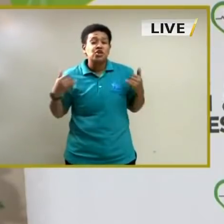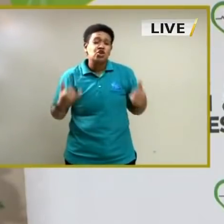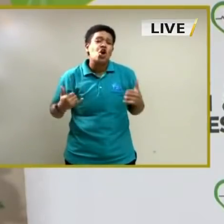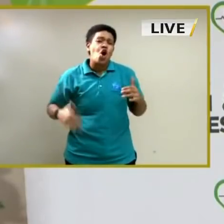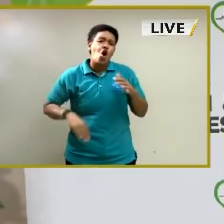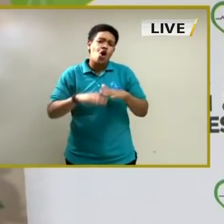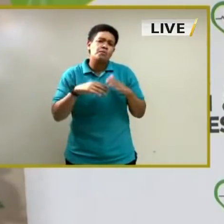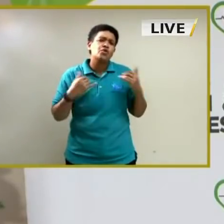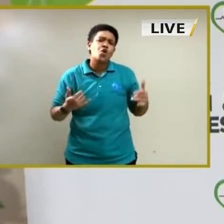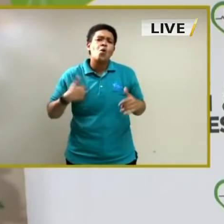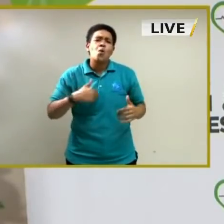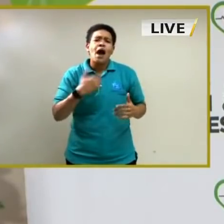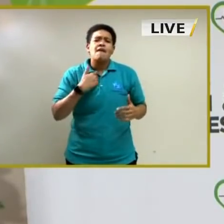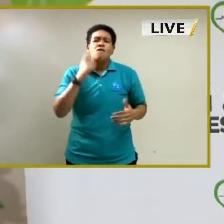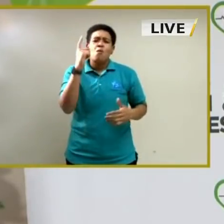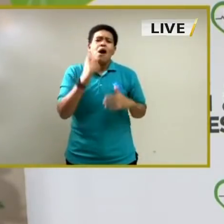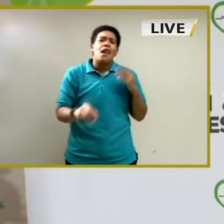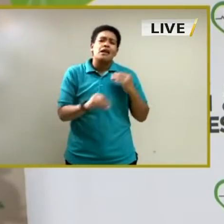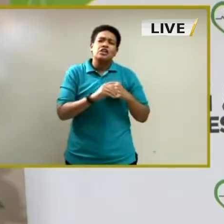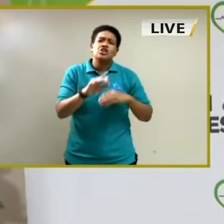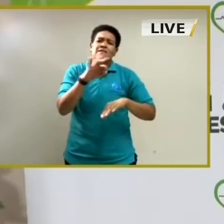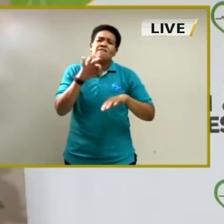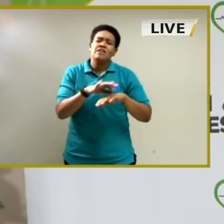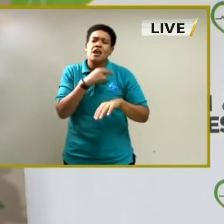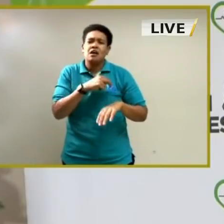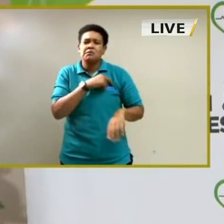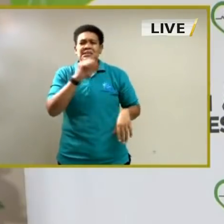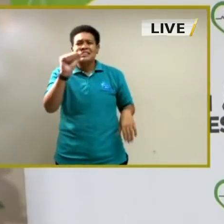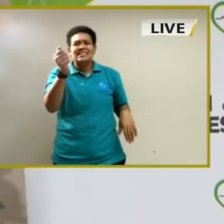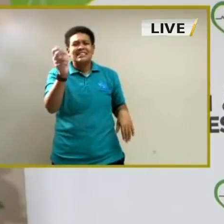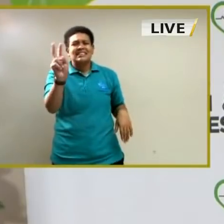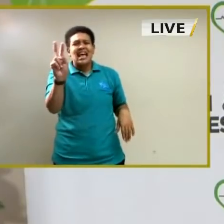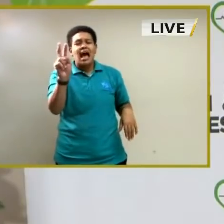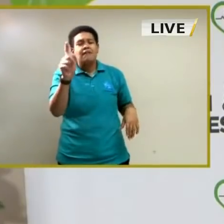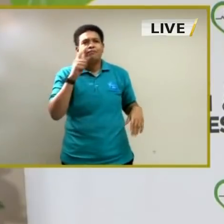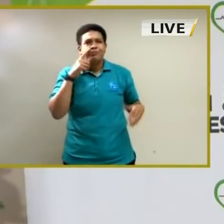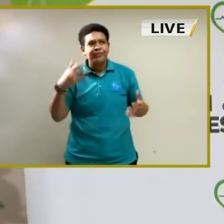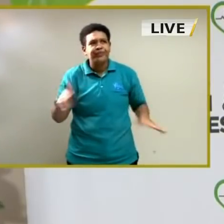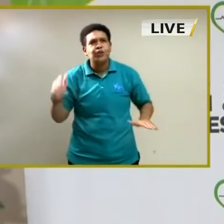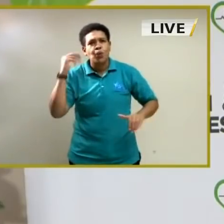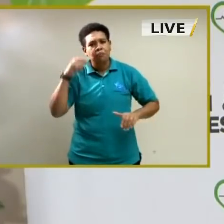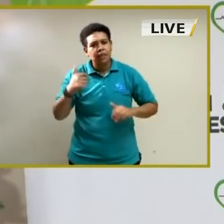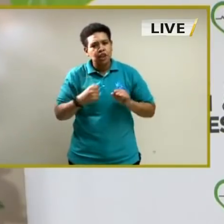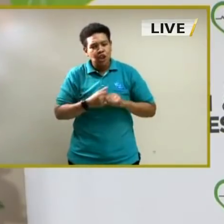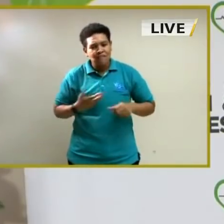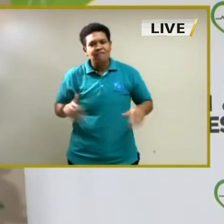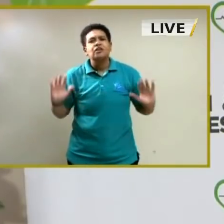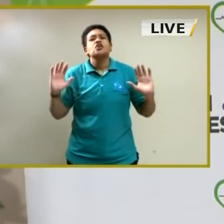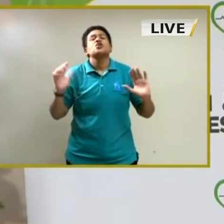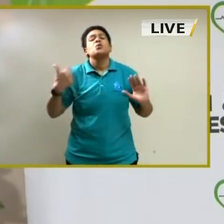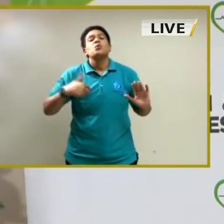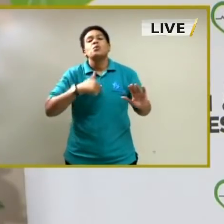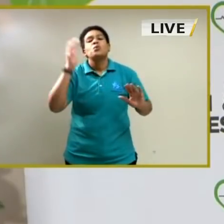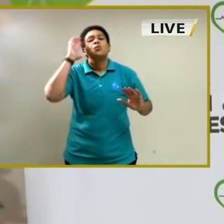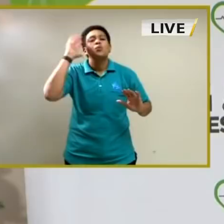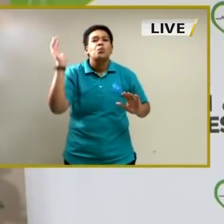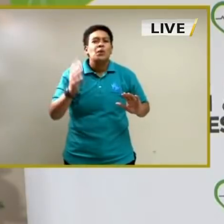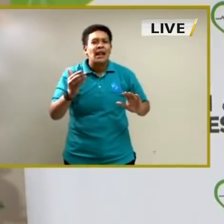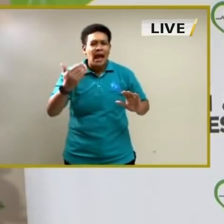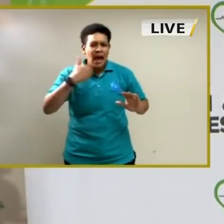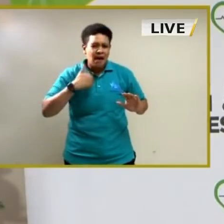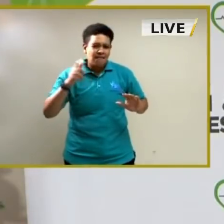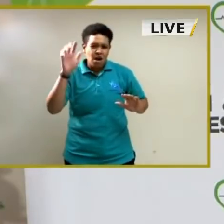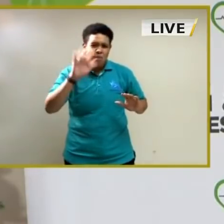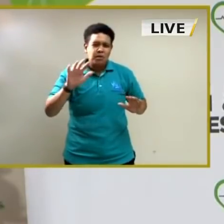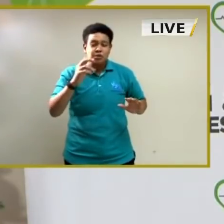this point, we have one additional field hospital, Savlamar, to finish hopefully by the end of the year. We will have